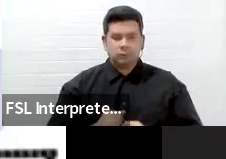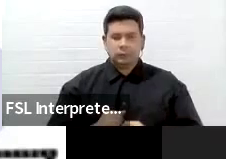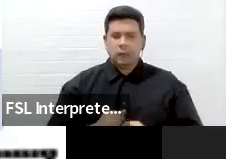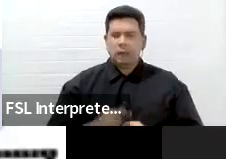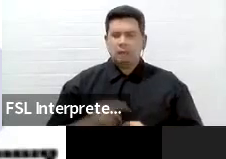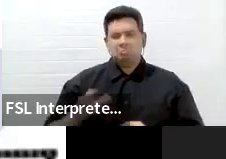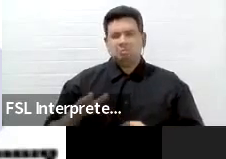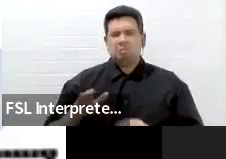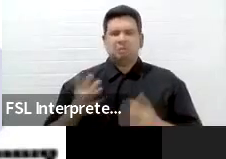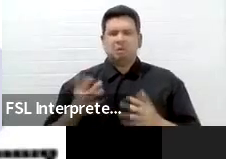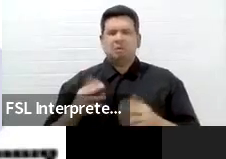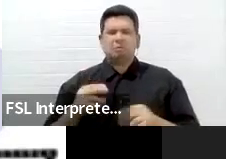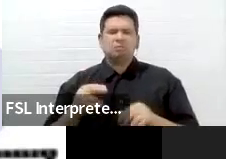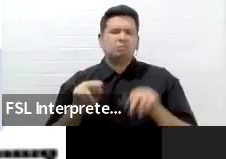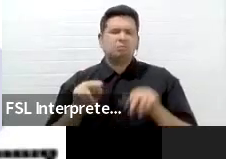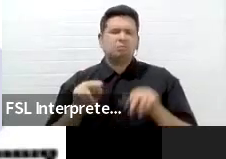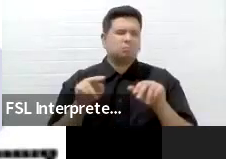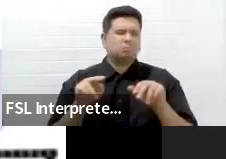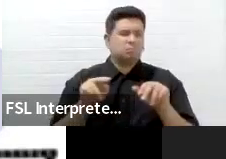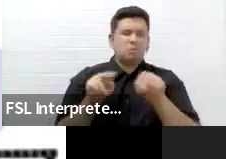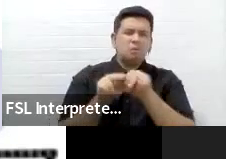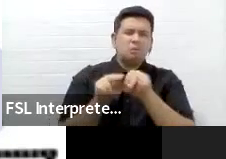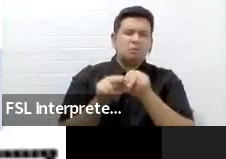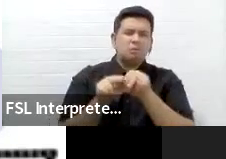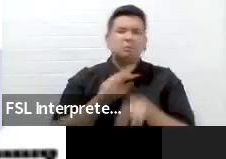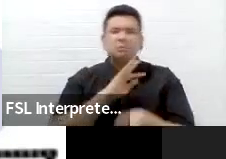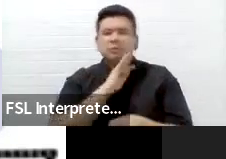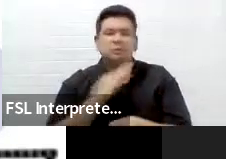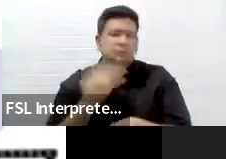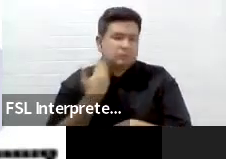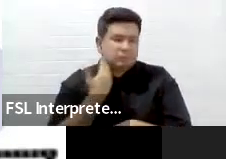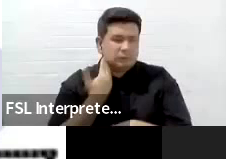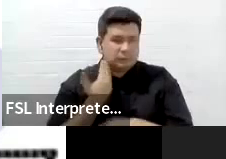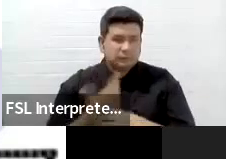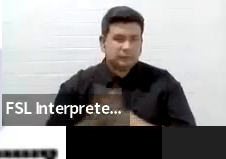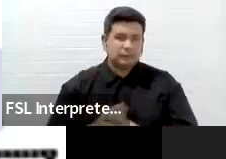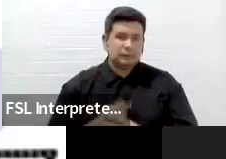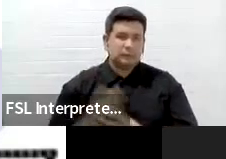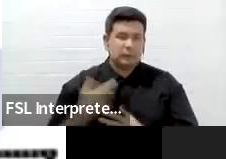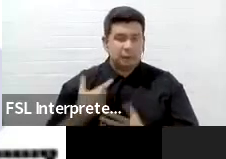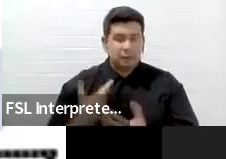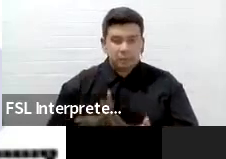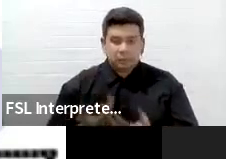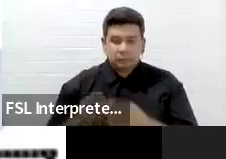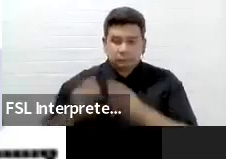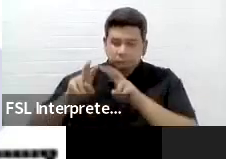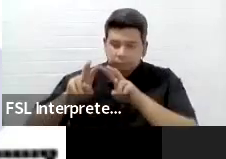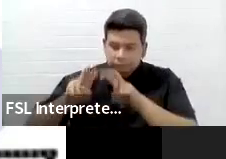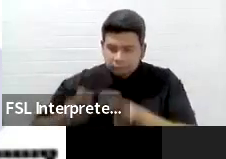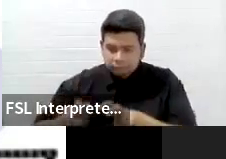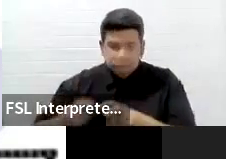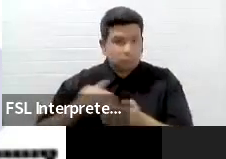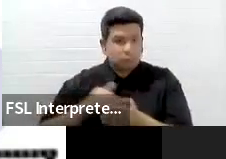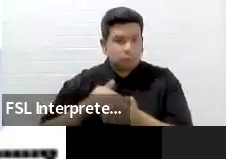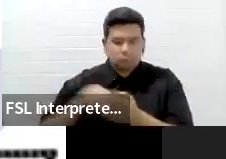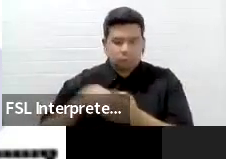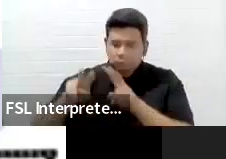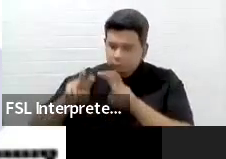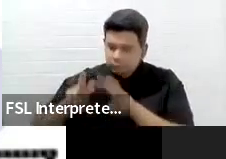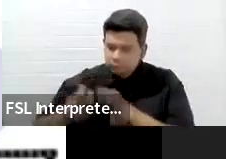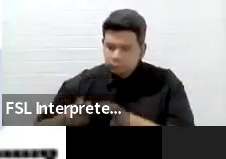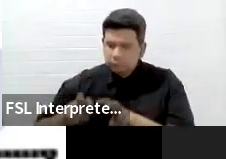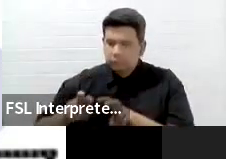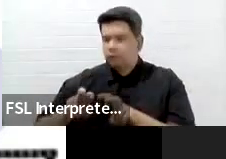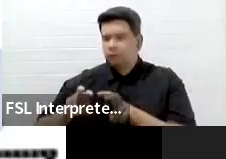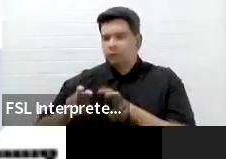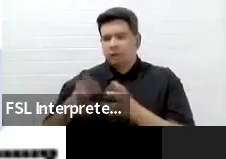and therefore we should not take it seriously. There was this misdiagnosis because unlike now,